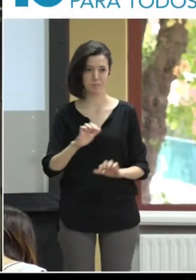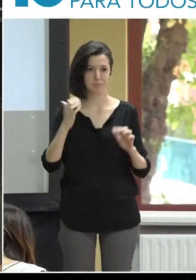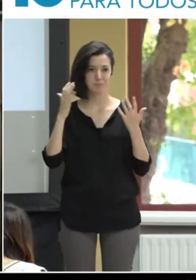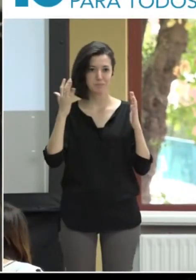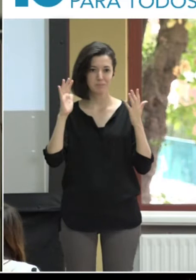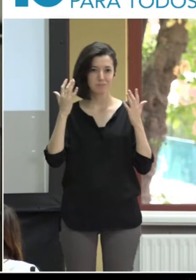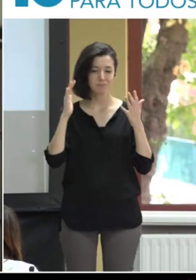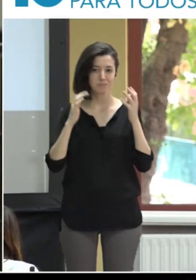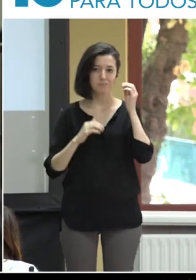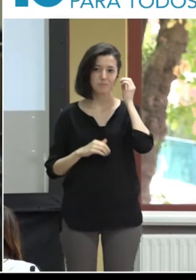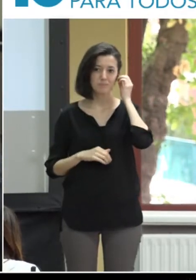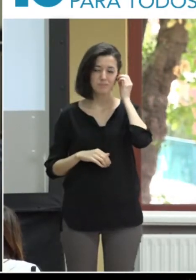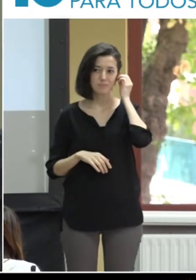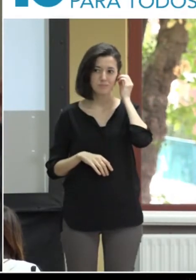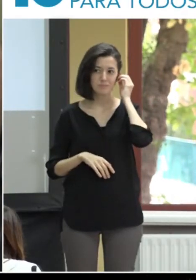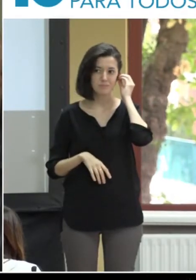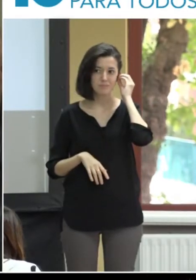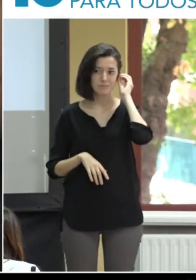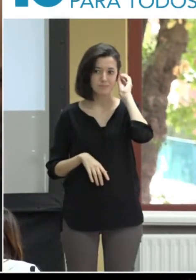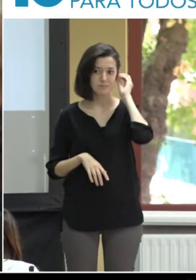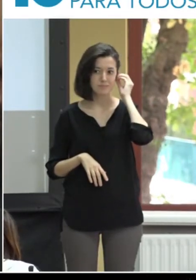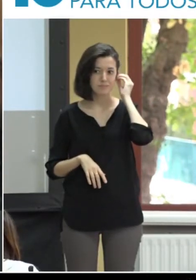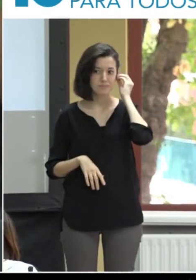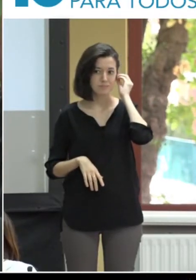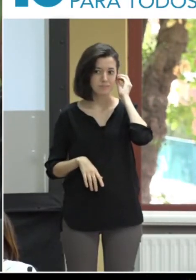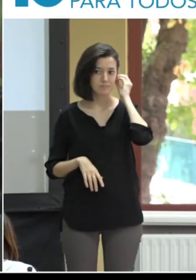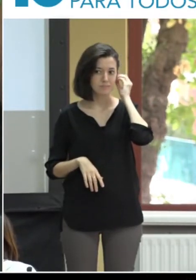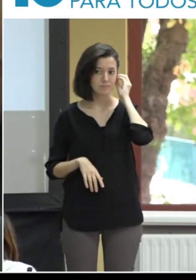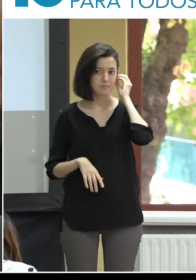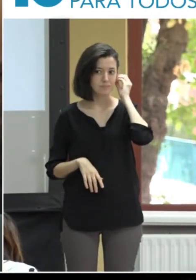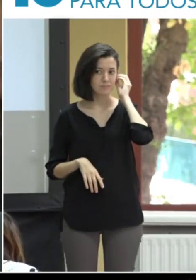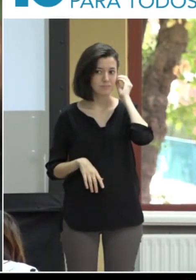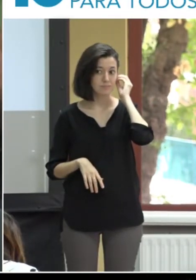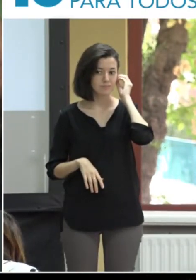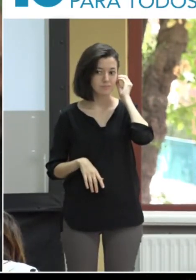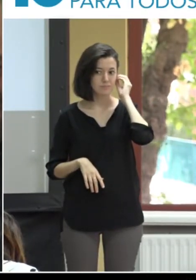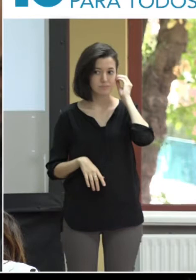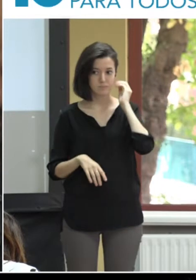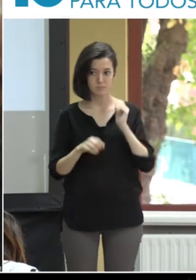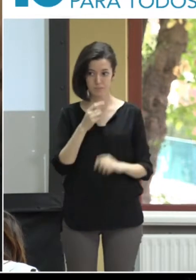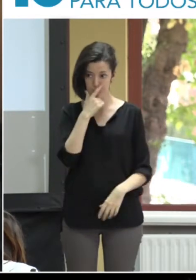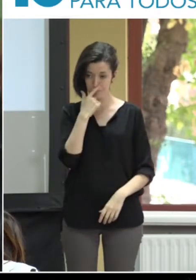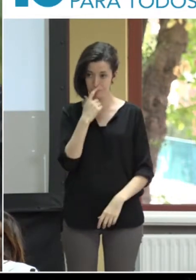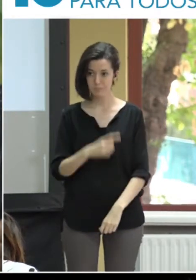No, you can stay. You can stay. Okay. You just have to pass the computer to Jaime. I think so.